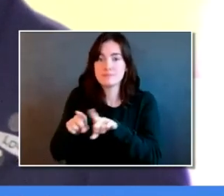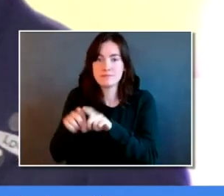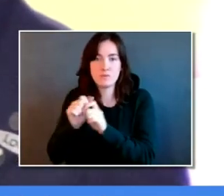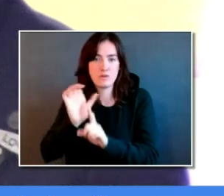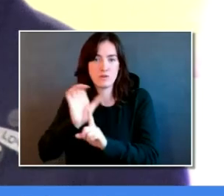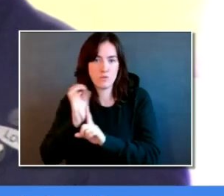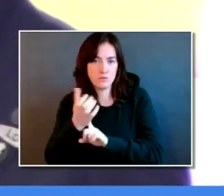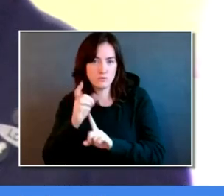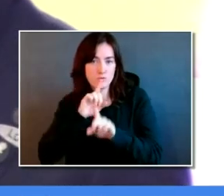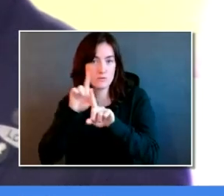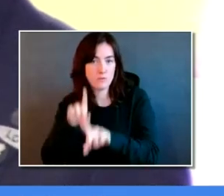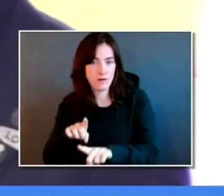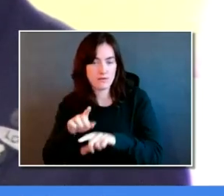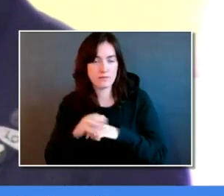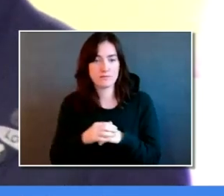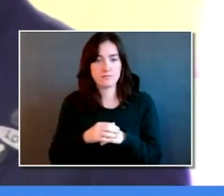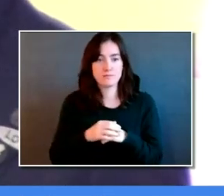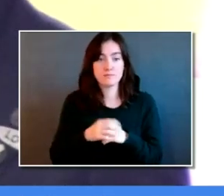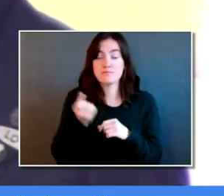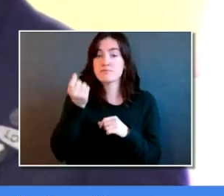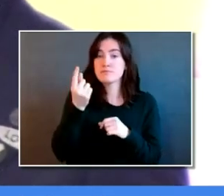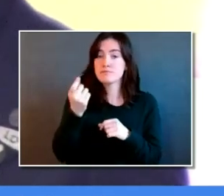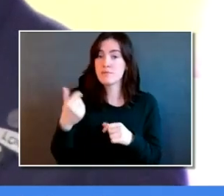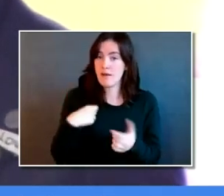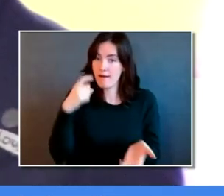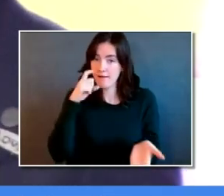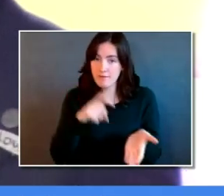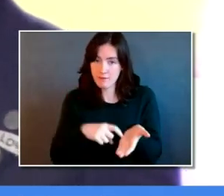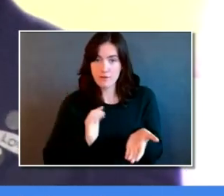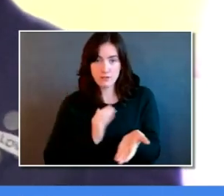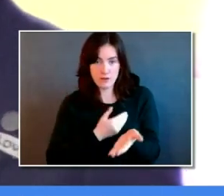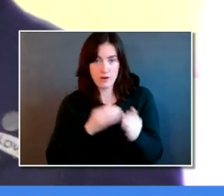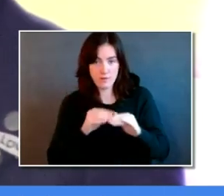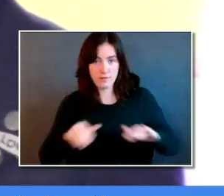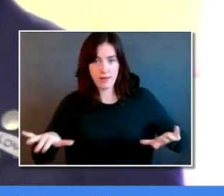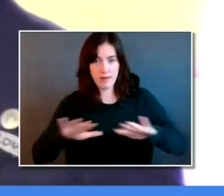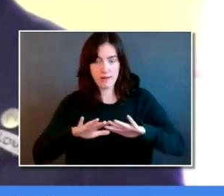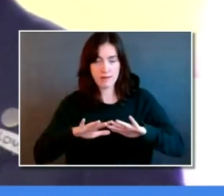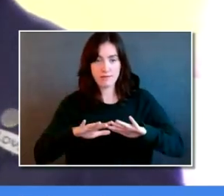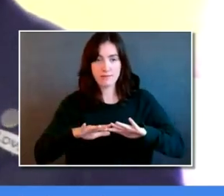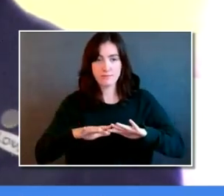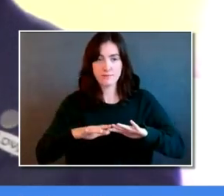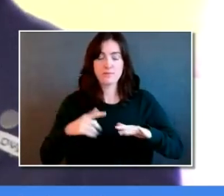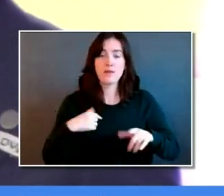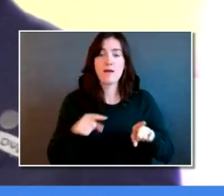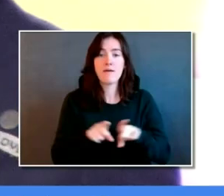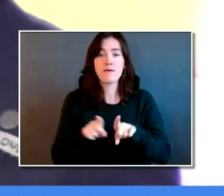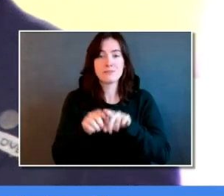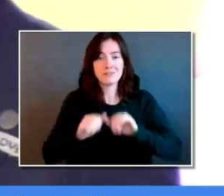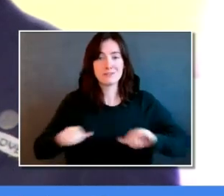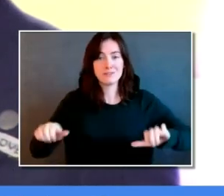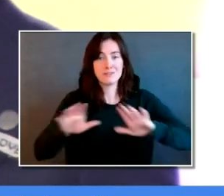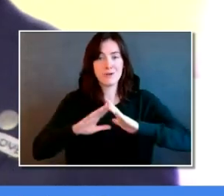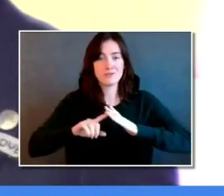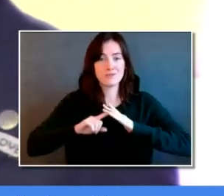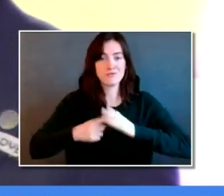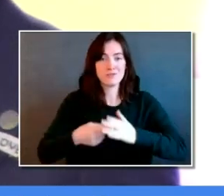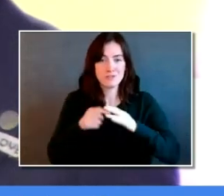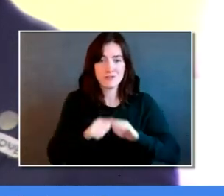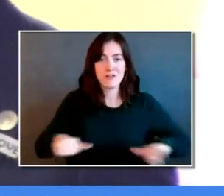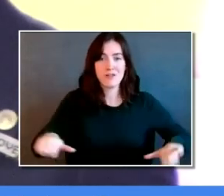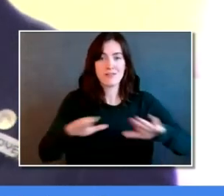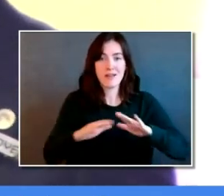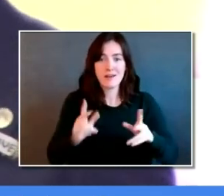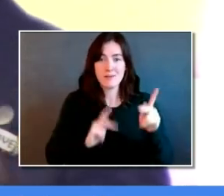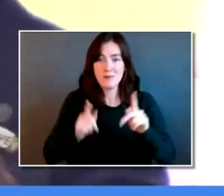well. In the spirit of that, I do acknowledge our land. And with that, I acknowledge the original land and occupants and stewards in which